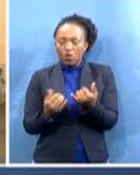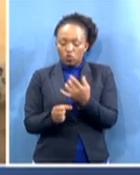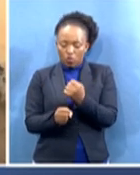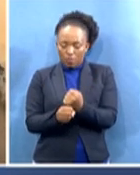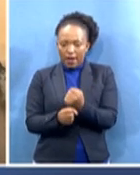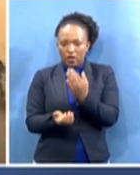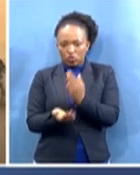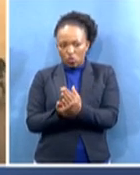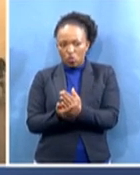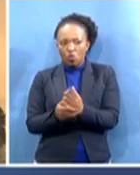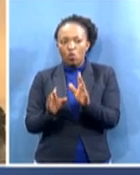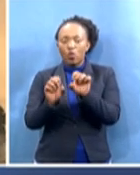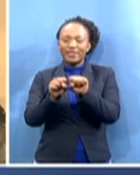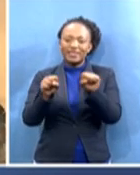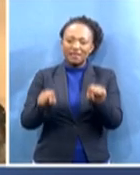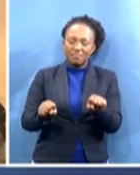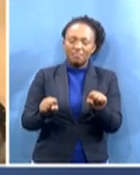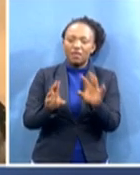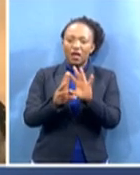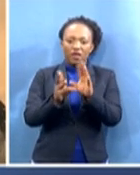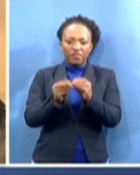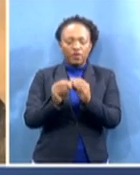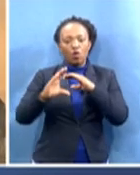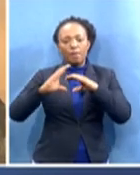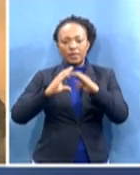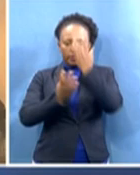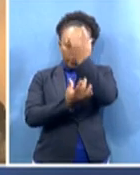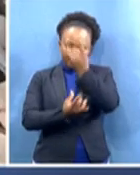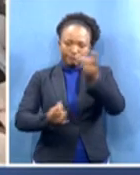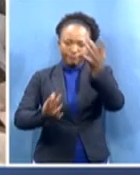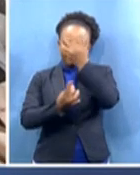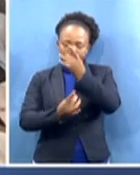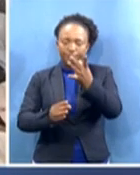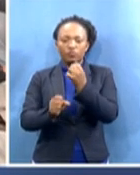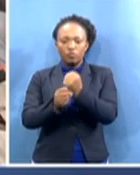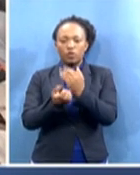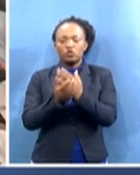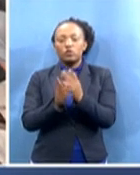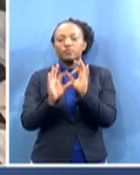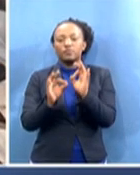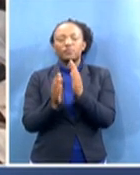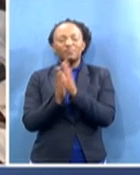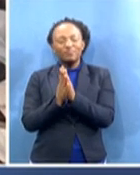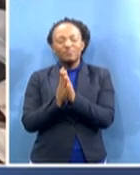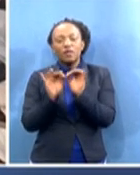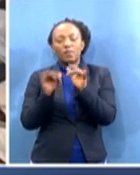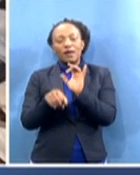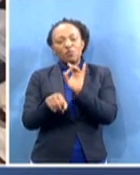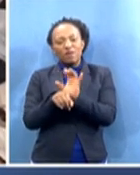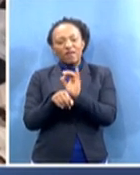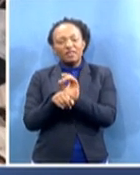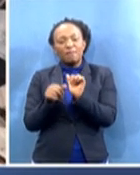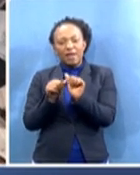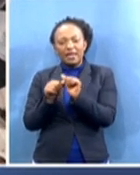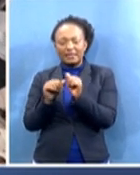and communication is on place. So we are advising people to remain vigilant, to make sure they